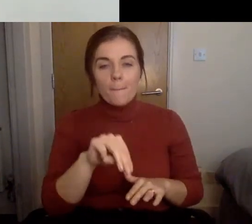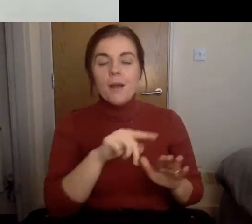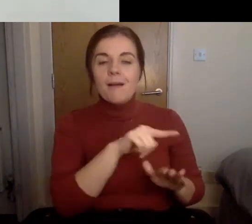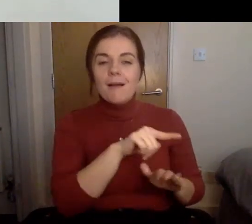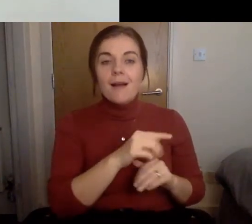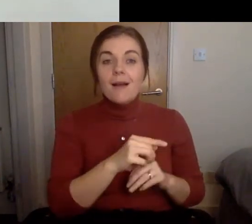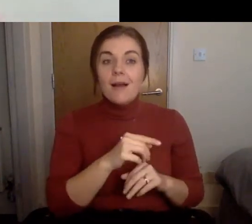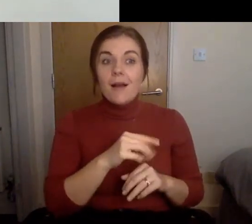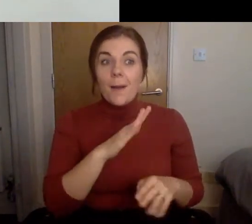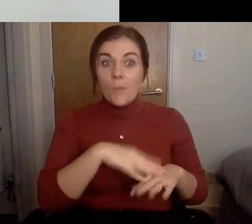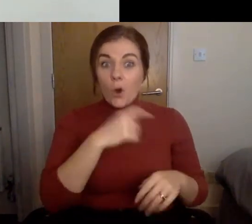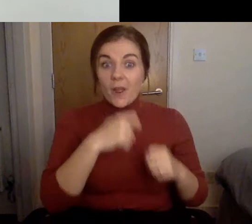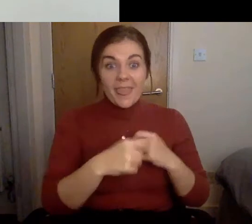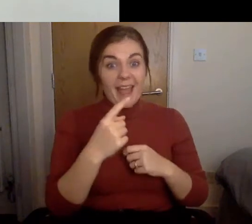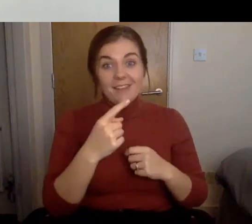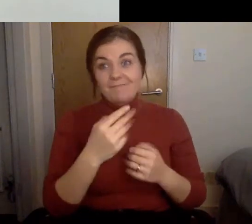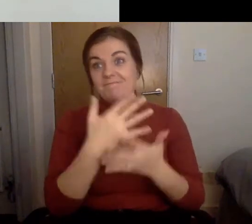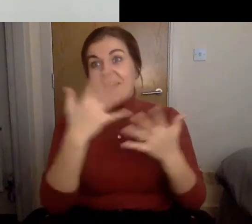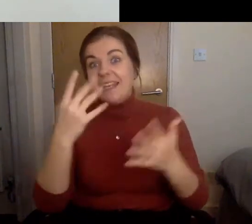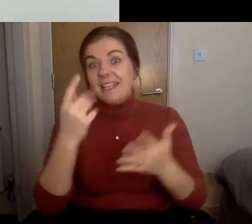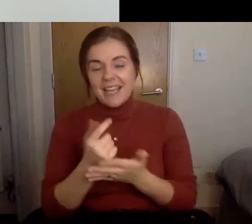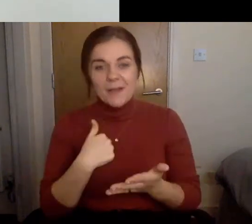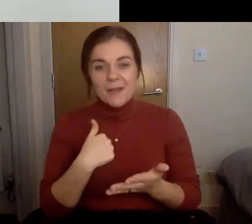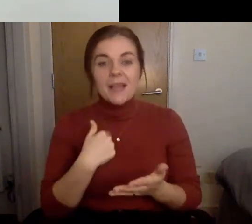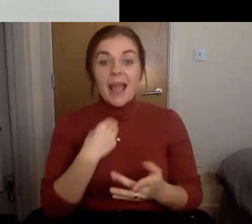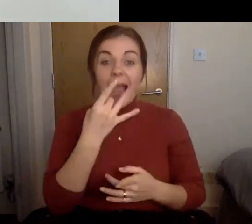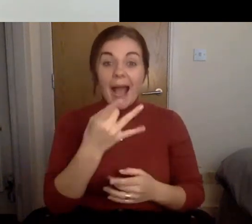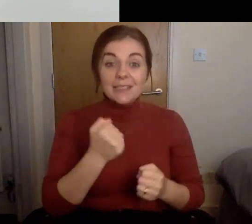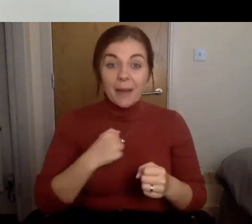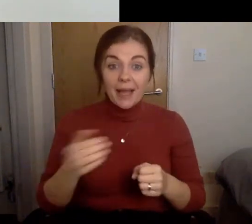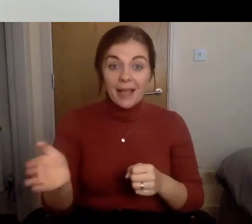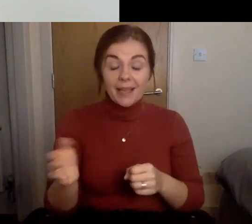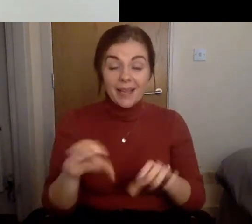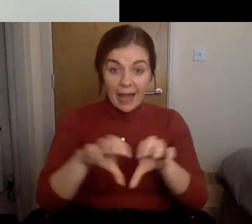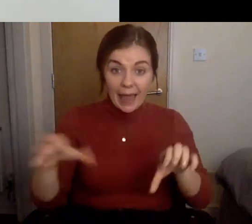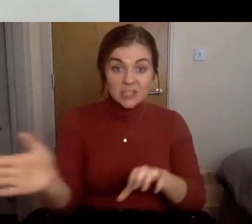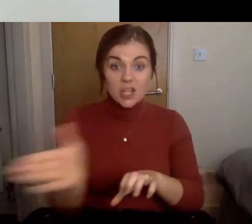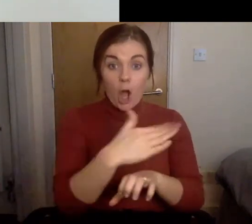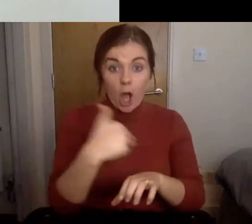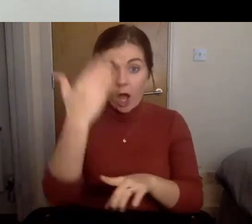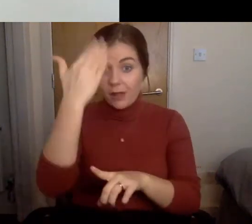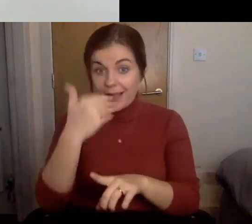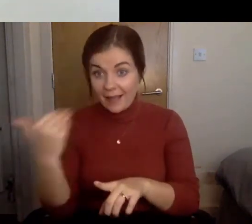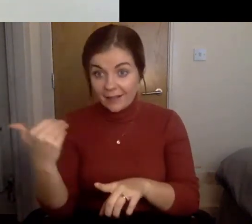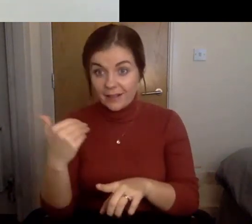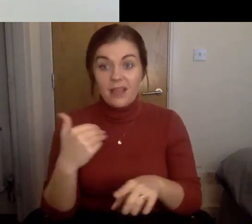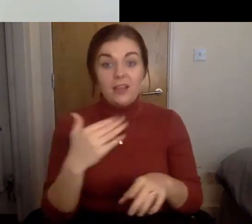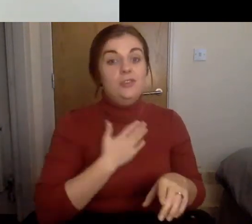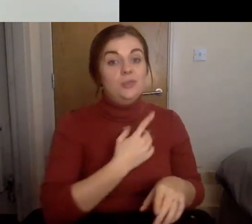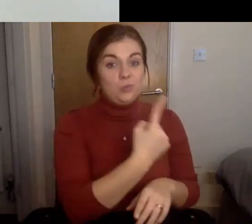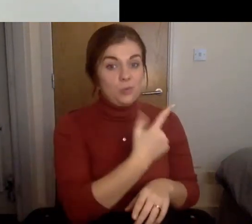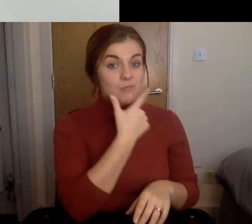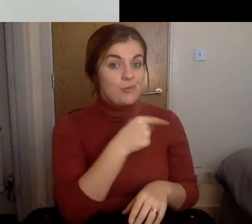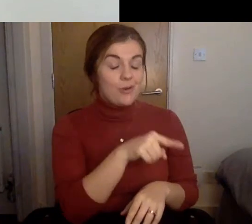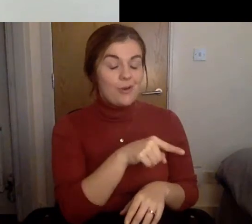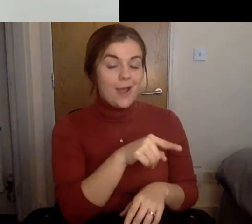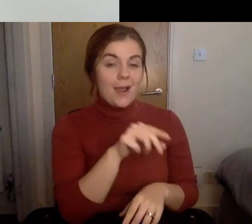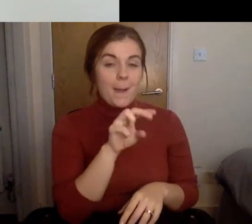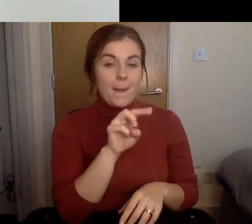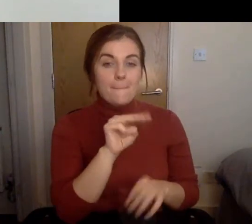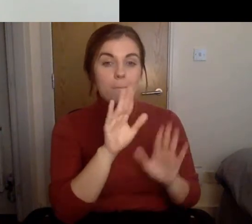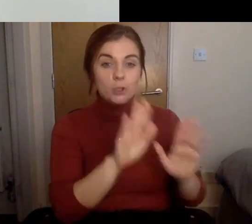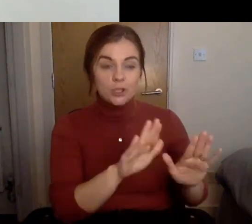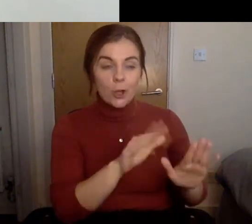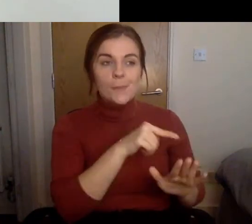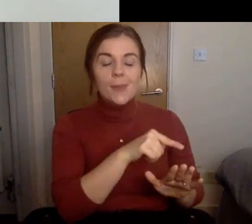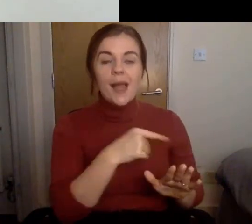one occasion I would ask my class, again all Catholic at that stage, apart from him one year, and I'd say, you